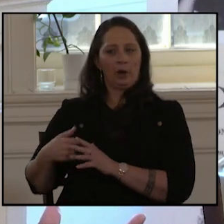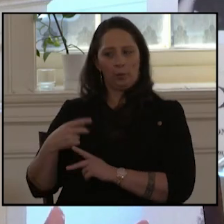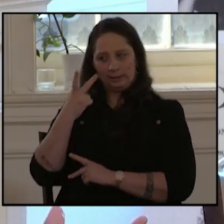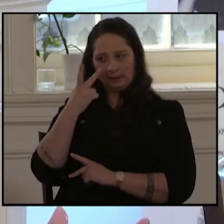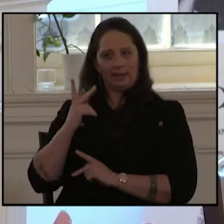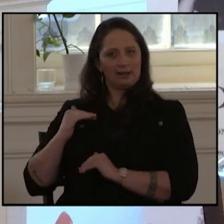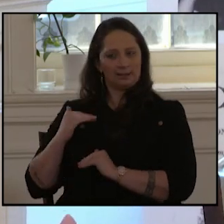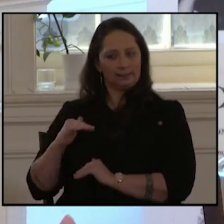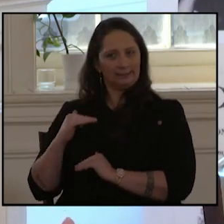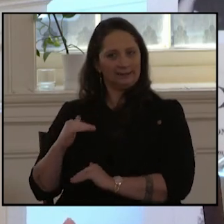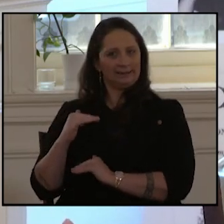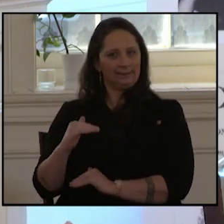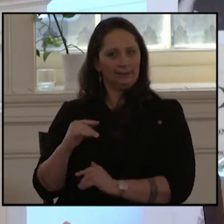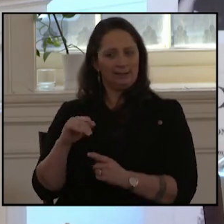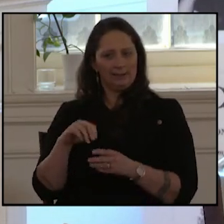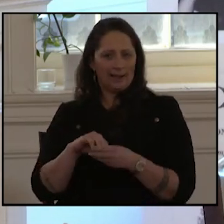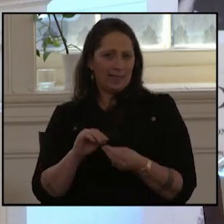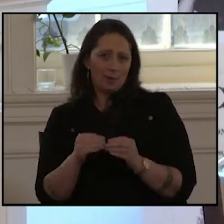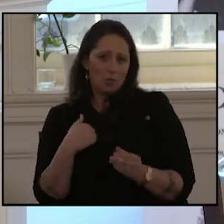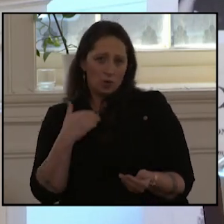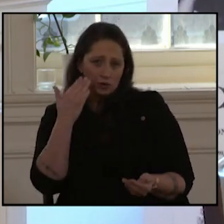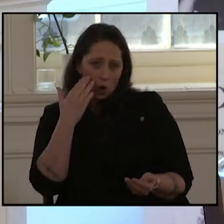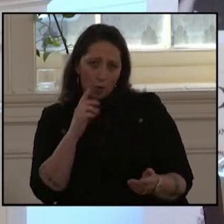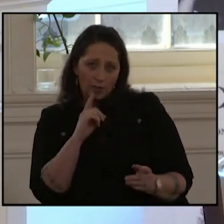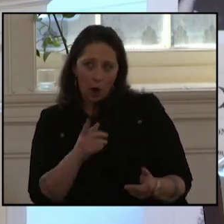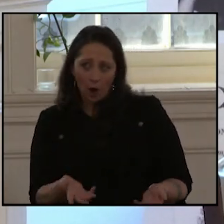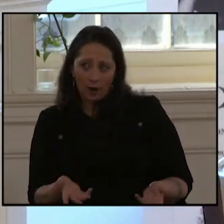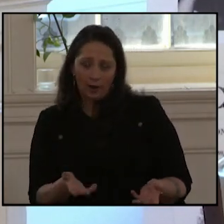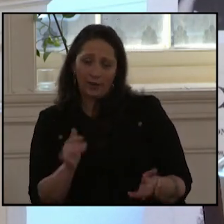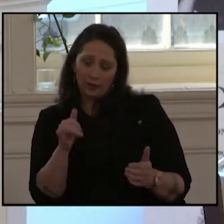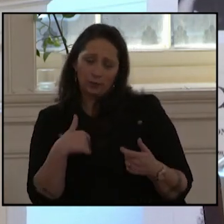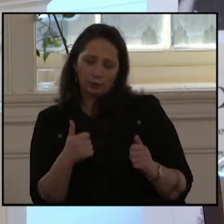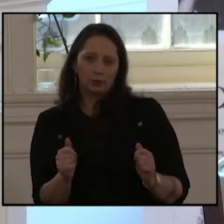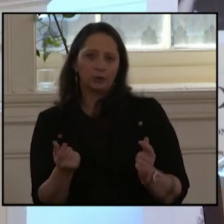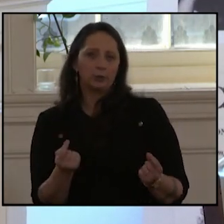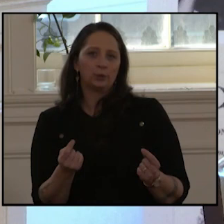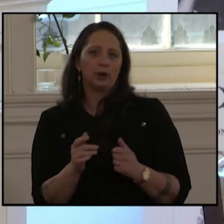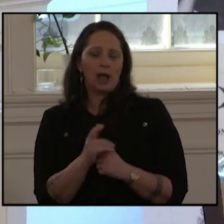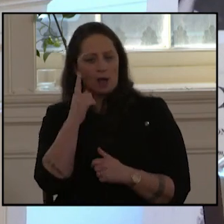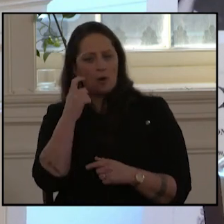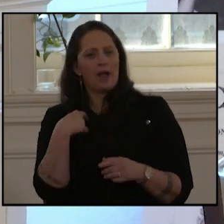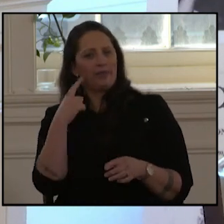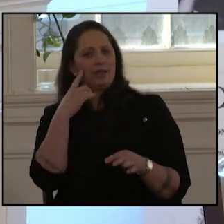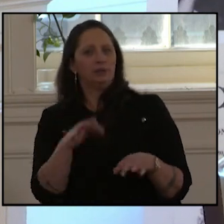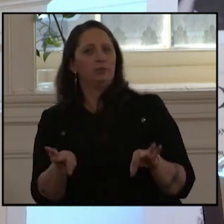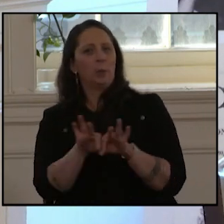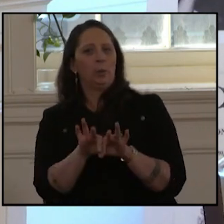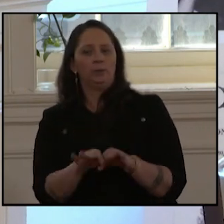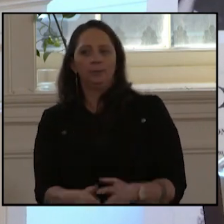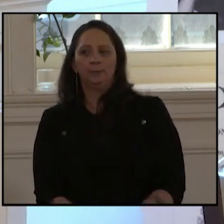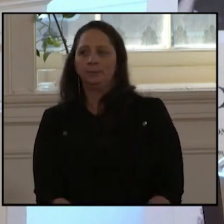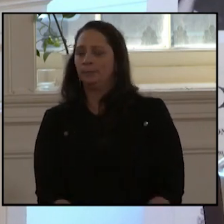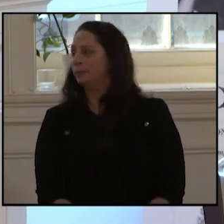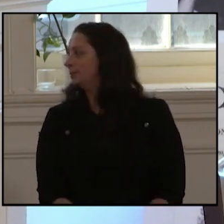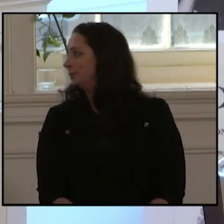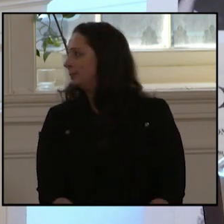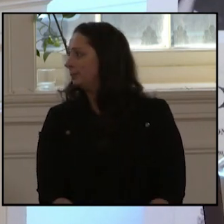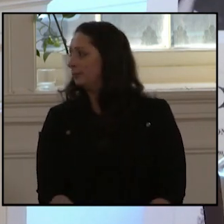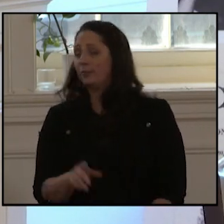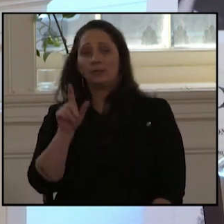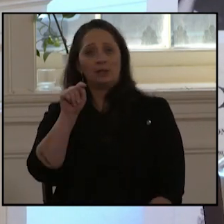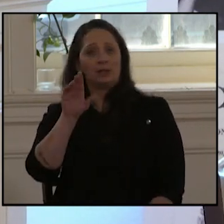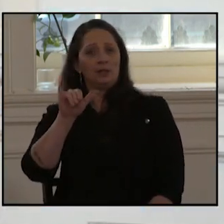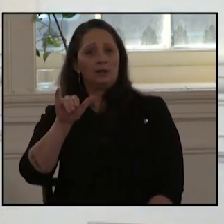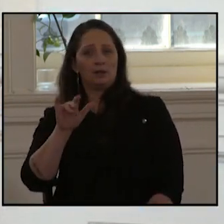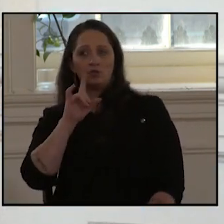see in the statistics, we know what they are. That's what I'm trying to do, and that's why I think it's important, right? Well, to wrap